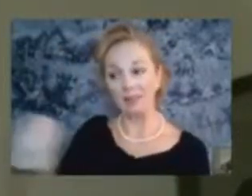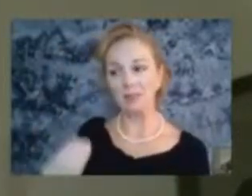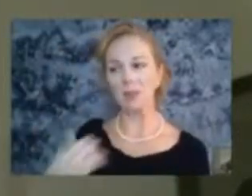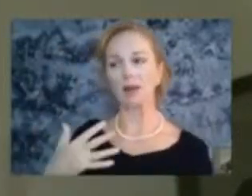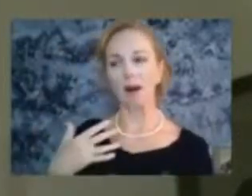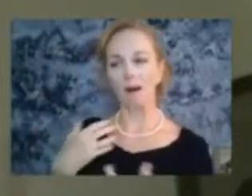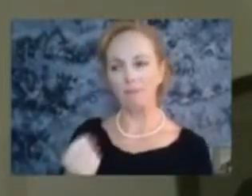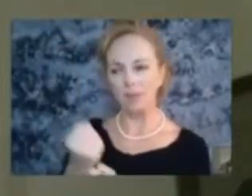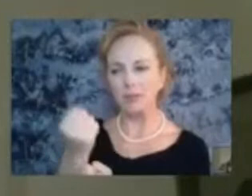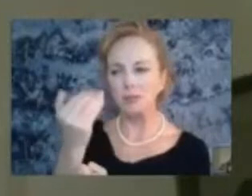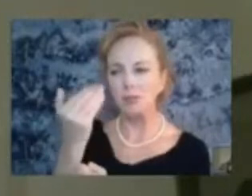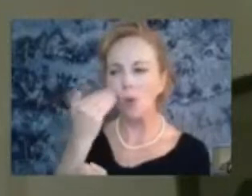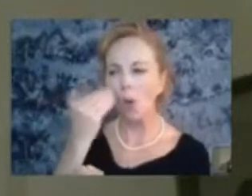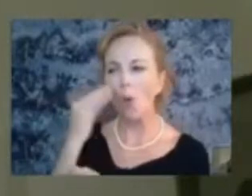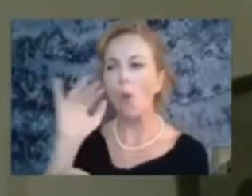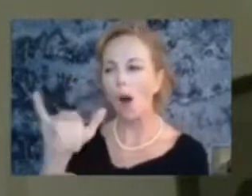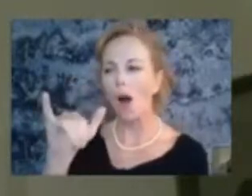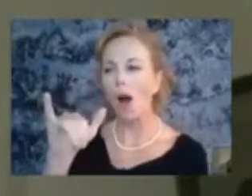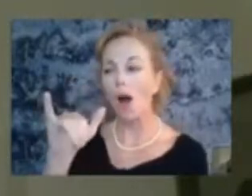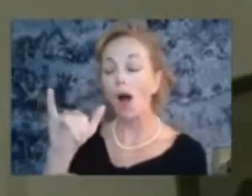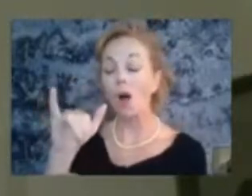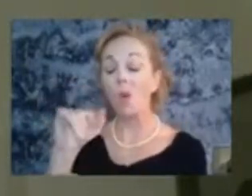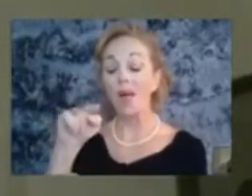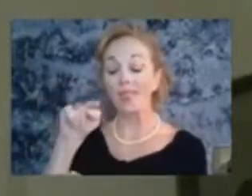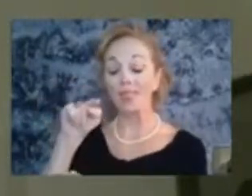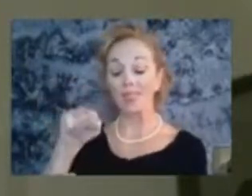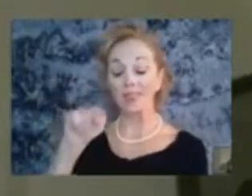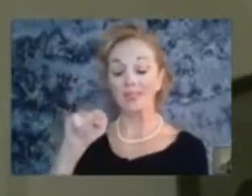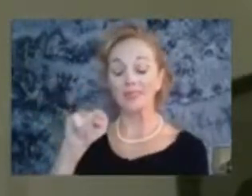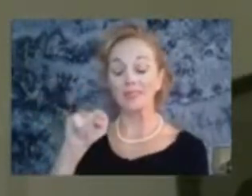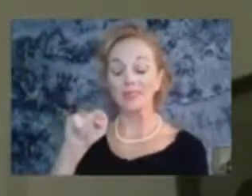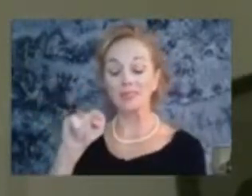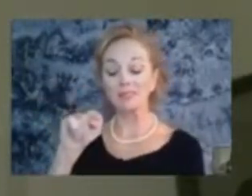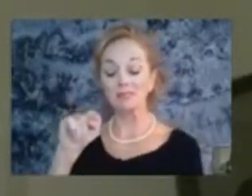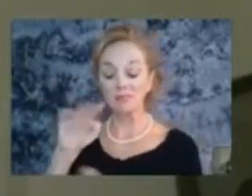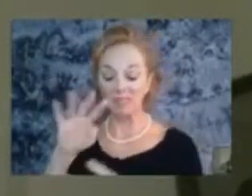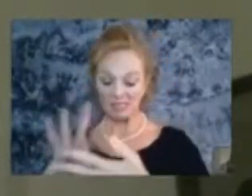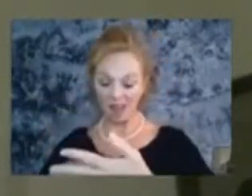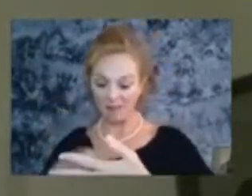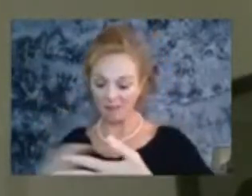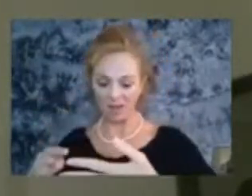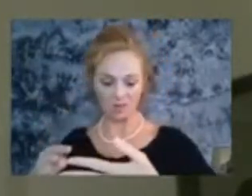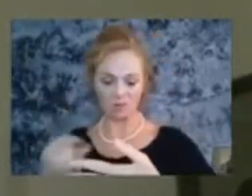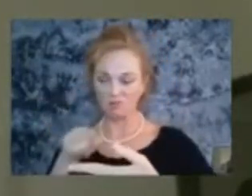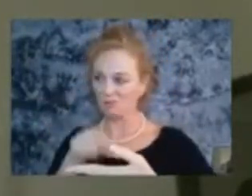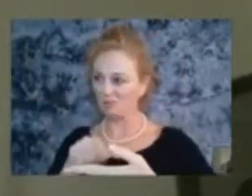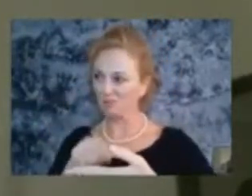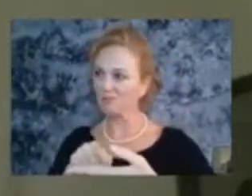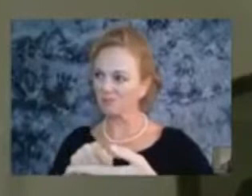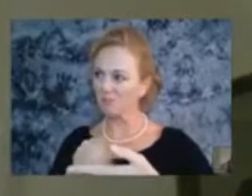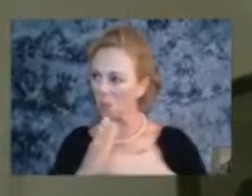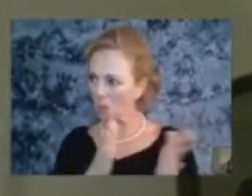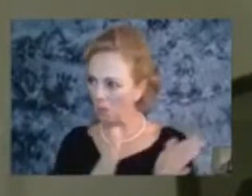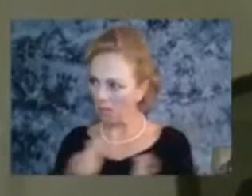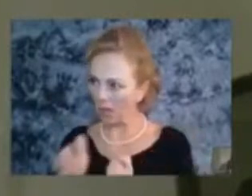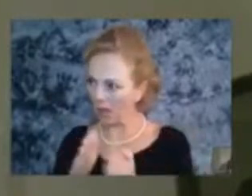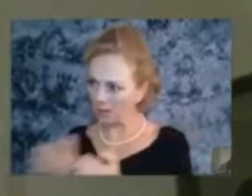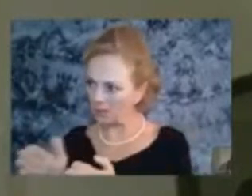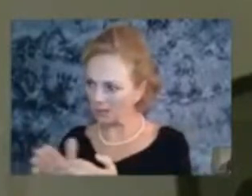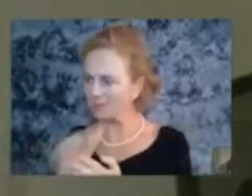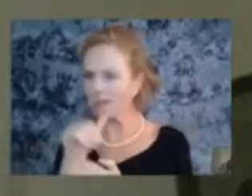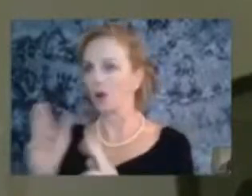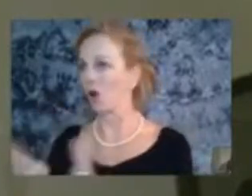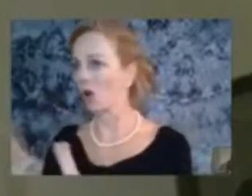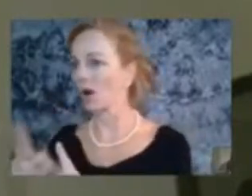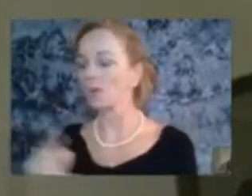know that with this time frame in mind, not a rush time frame, but with this time frame in mind, we can make sure that we